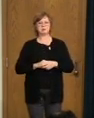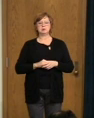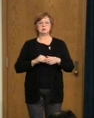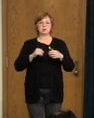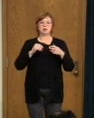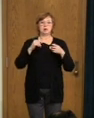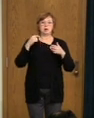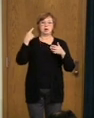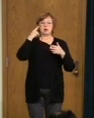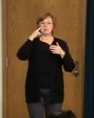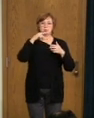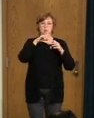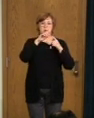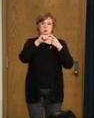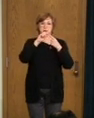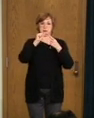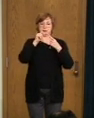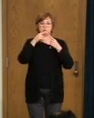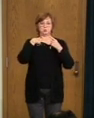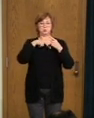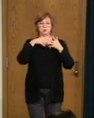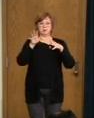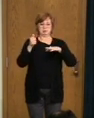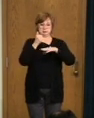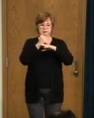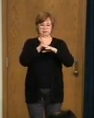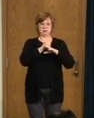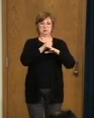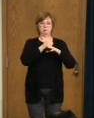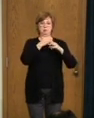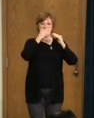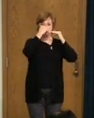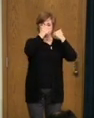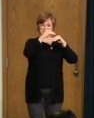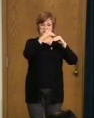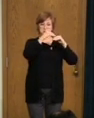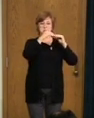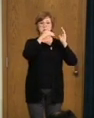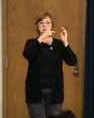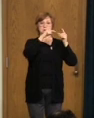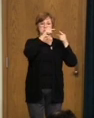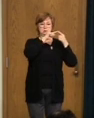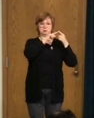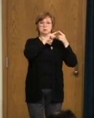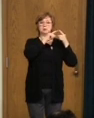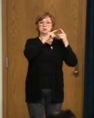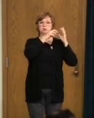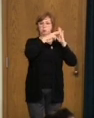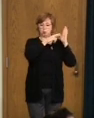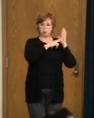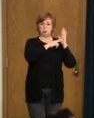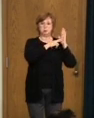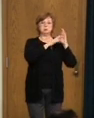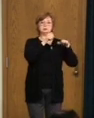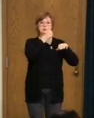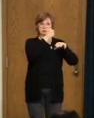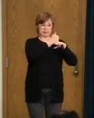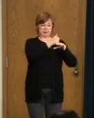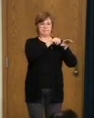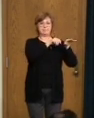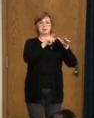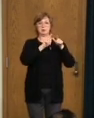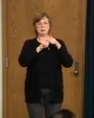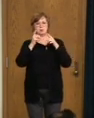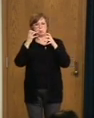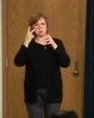health measures, as well as, the points and measures are introduced in other provinces. And while we obviously watch very